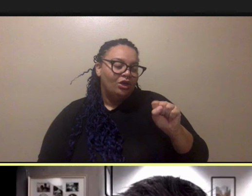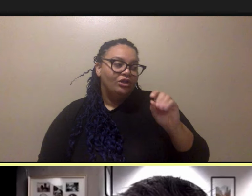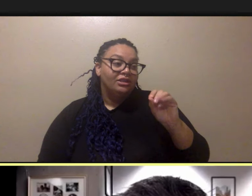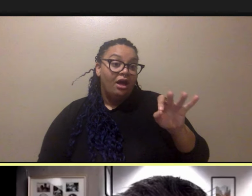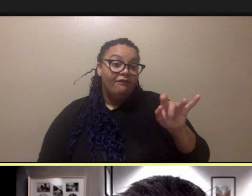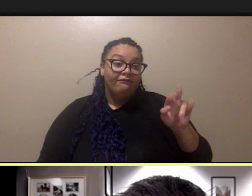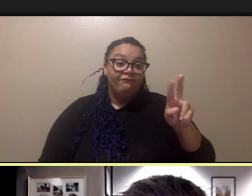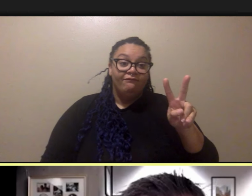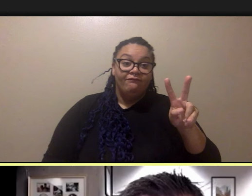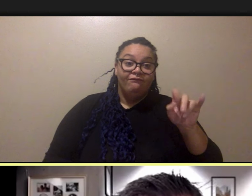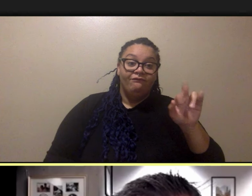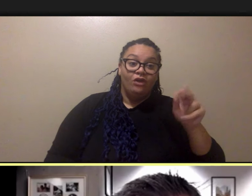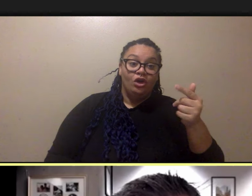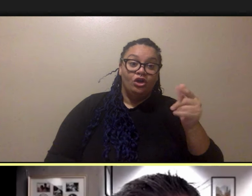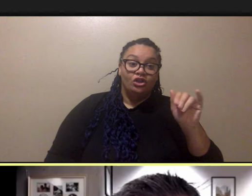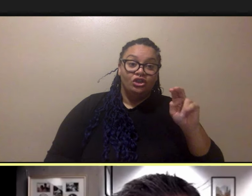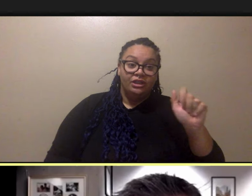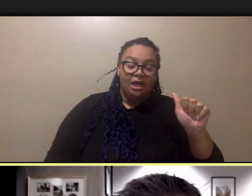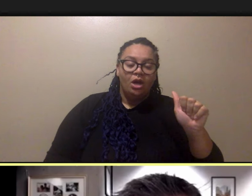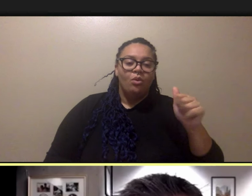black man named Anthony Johnson.